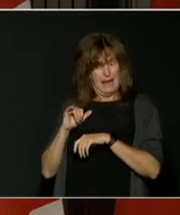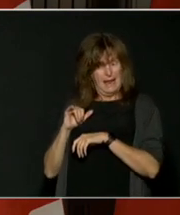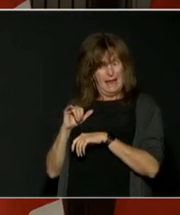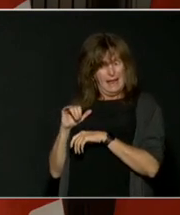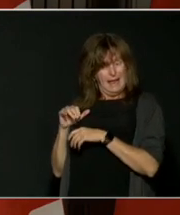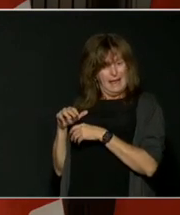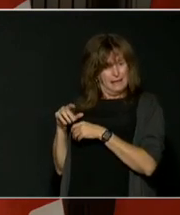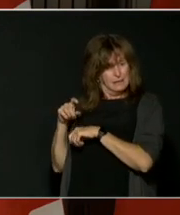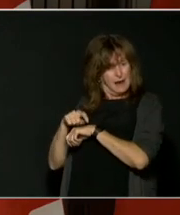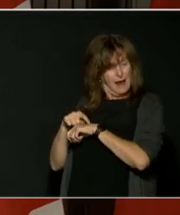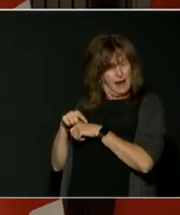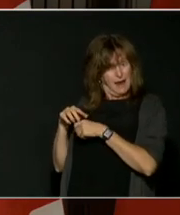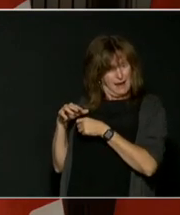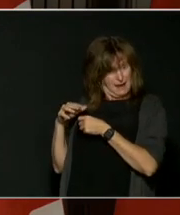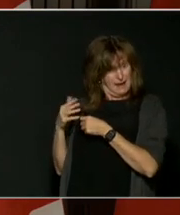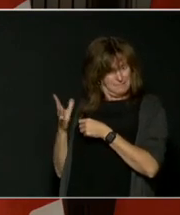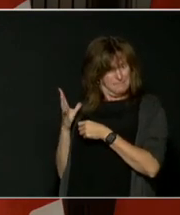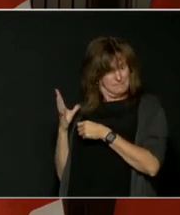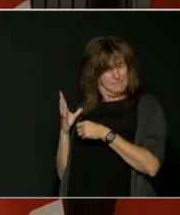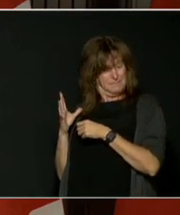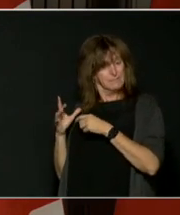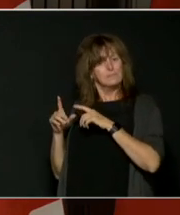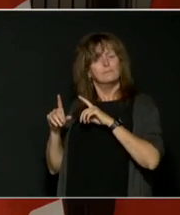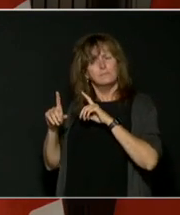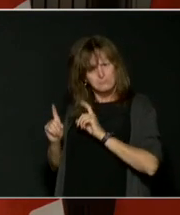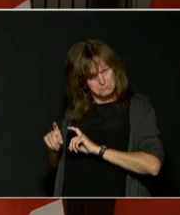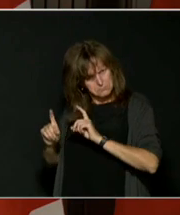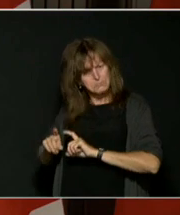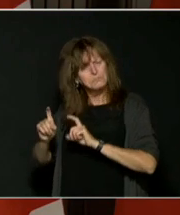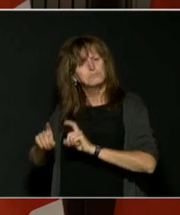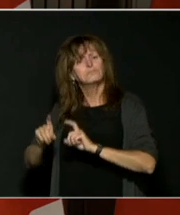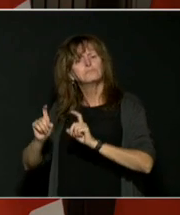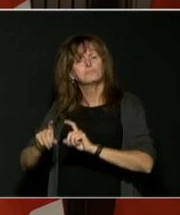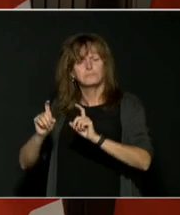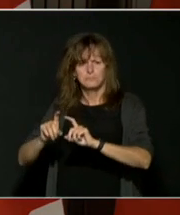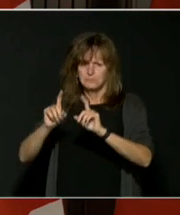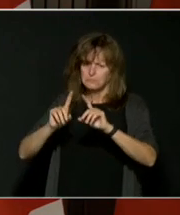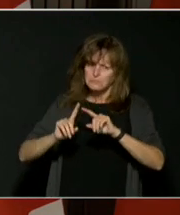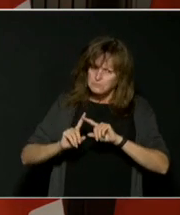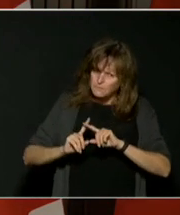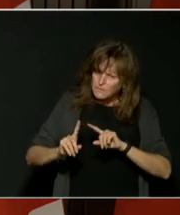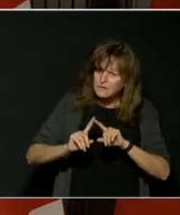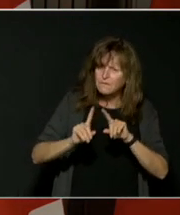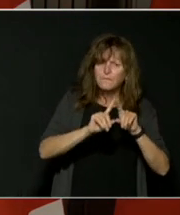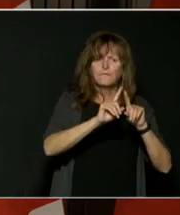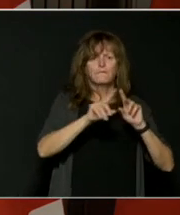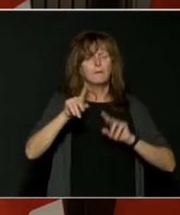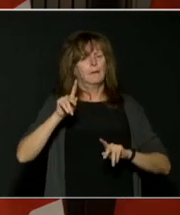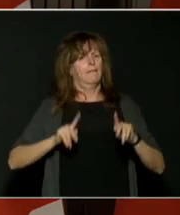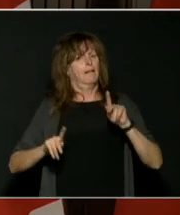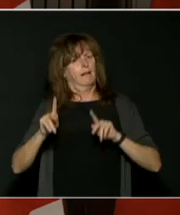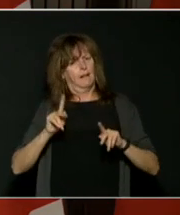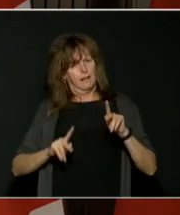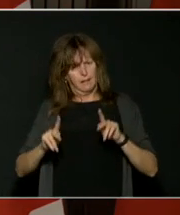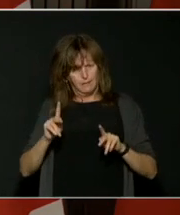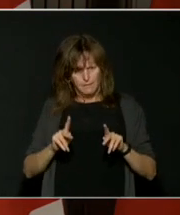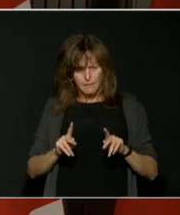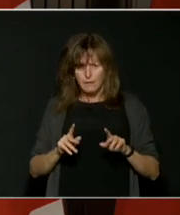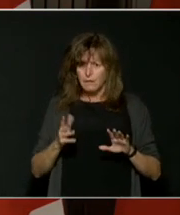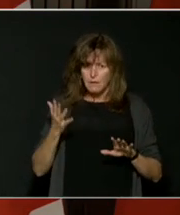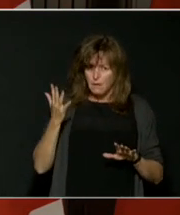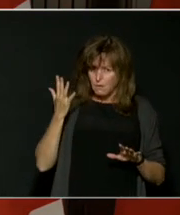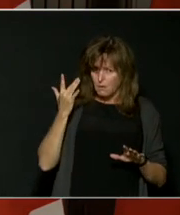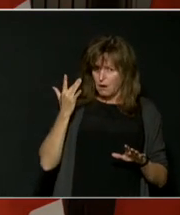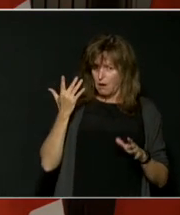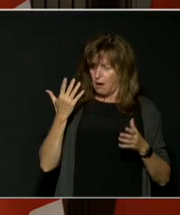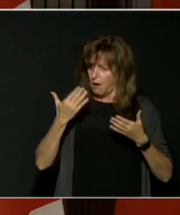testing that was done in various aspects across the population, and that was to determine and understand whether there